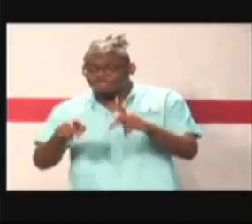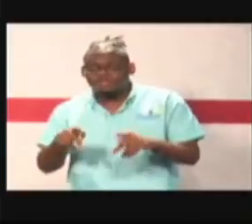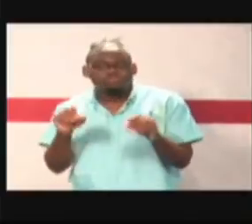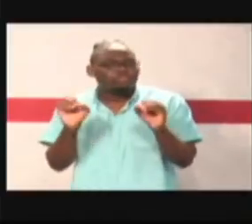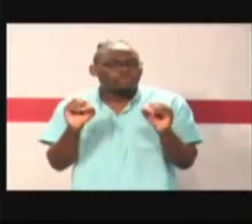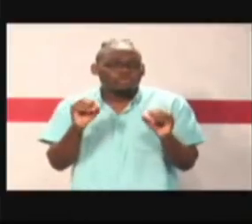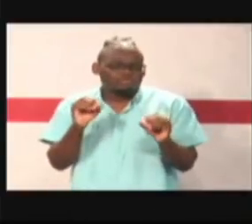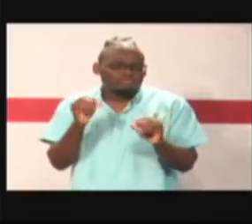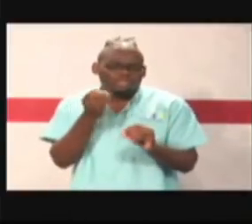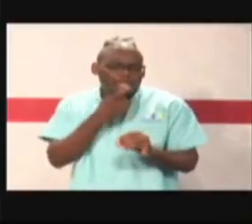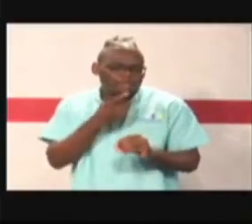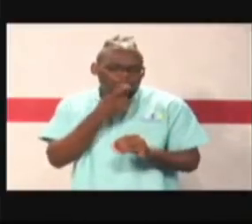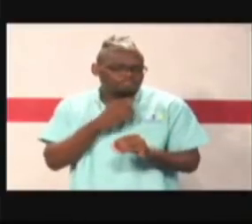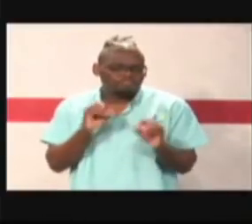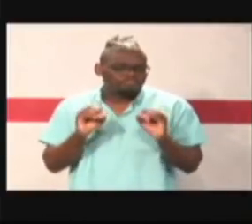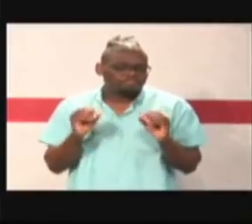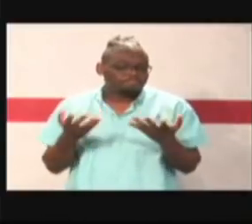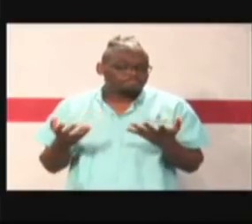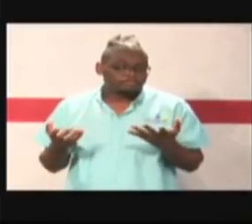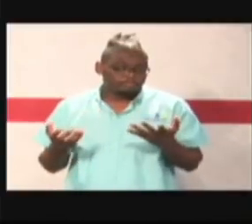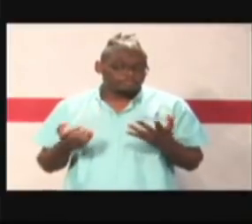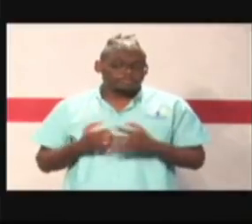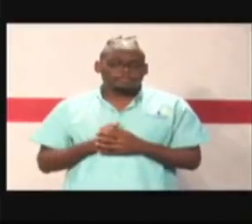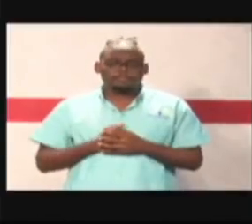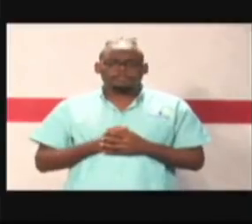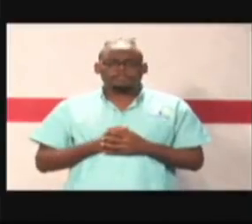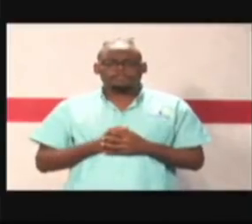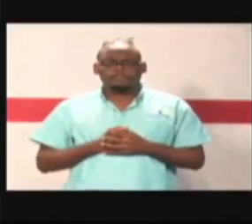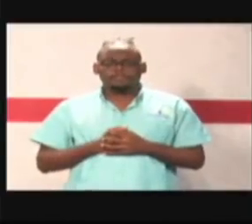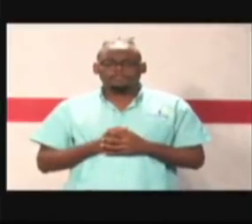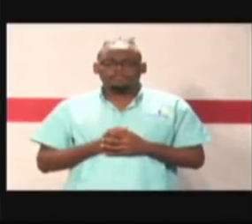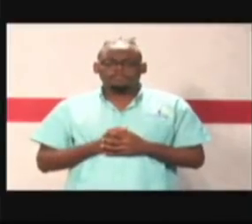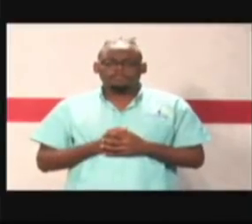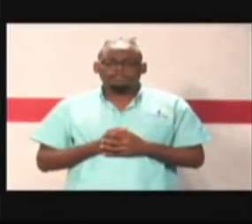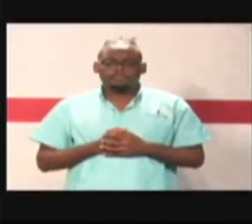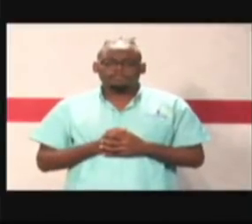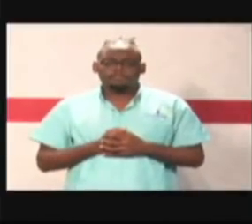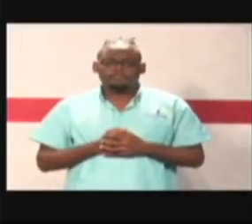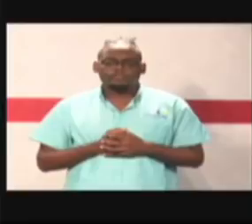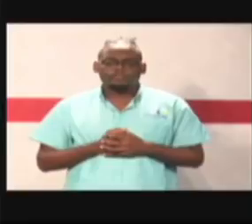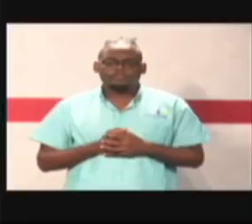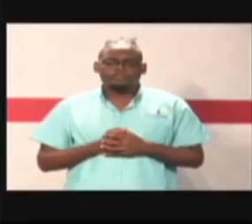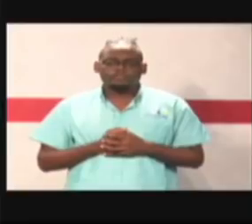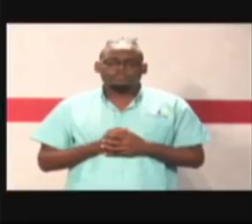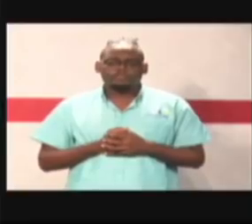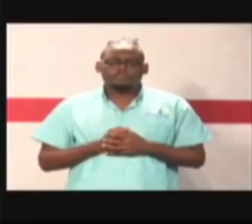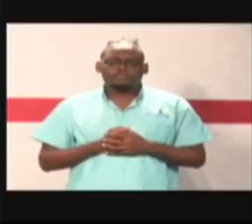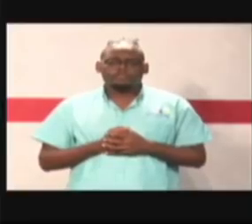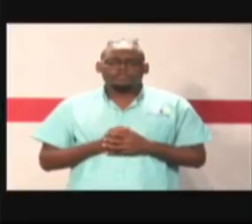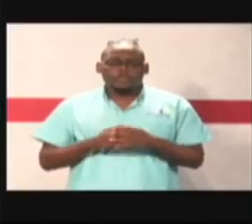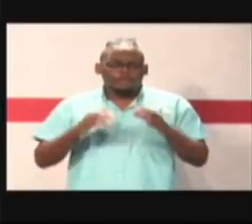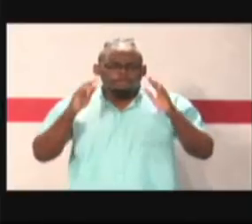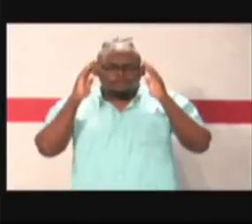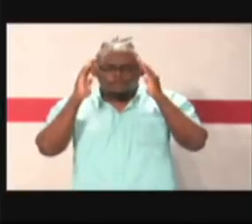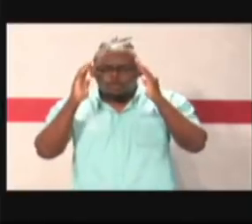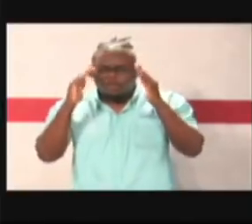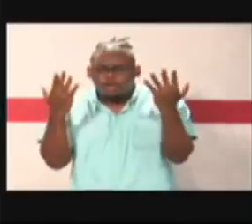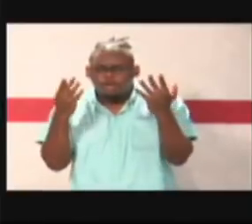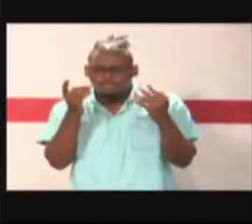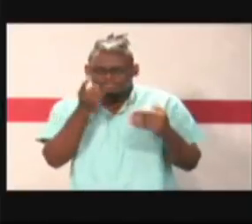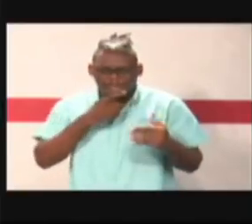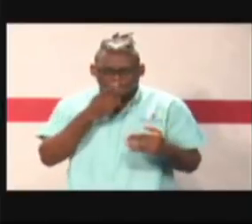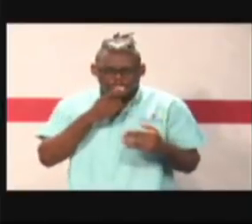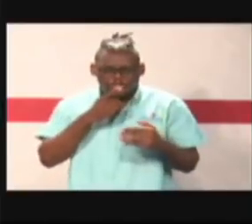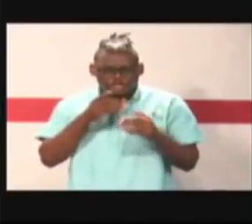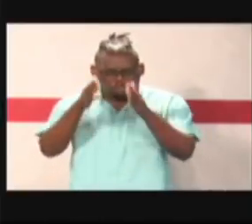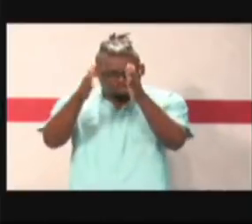the case of diabetes, because we want to talk to that subpopulation of diabetics. The ad then goes on